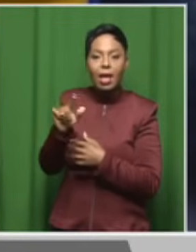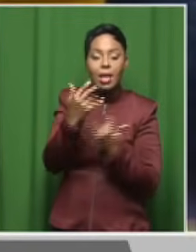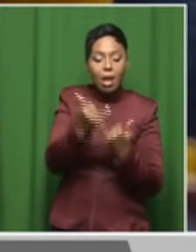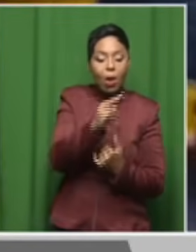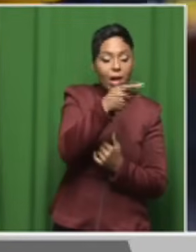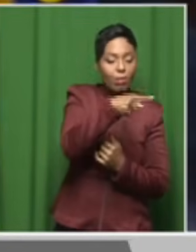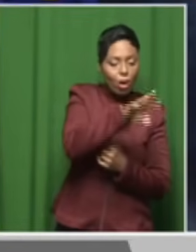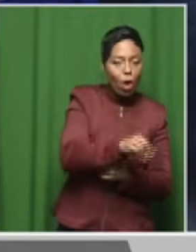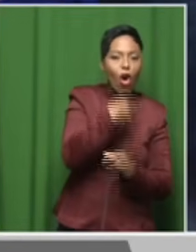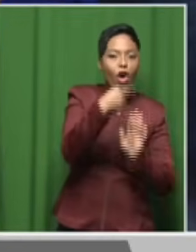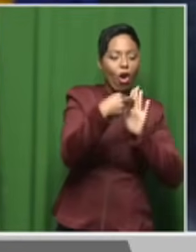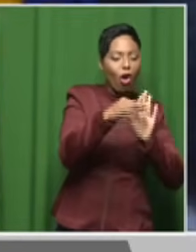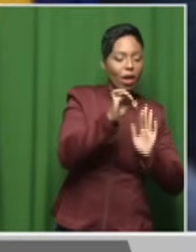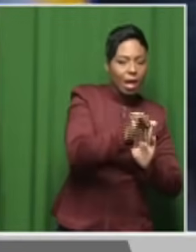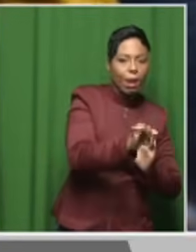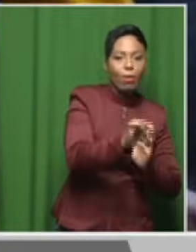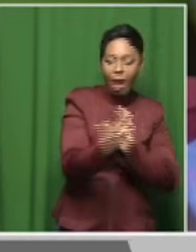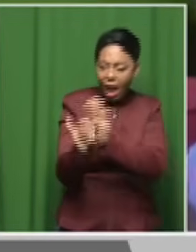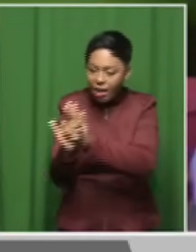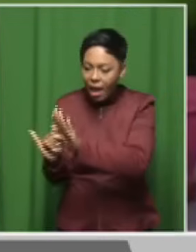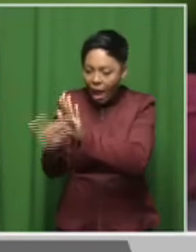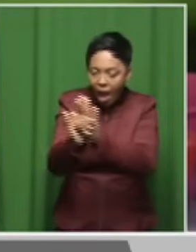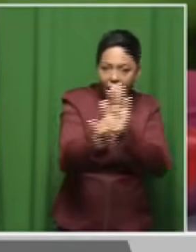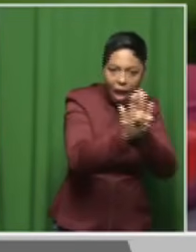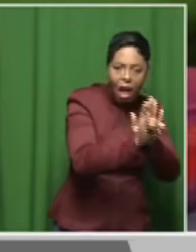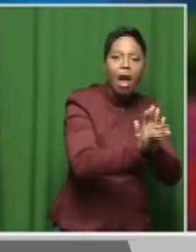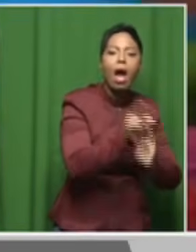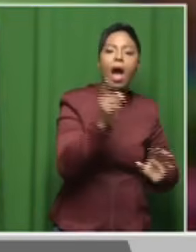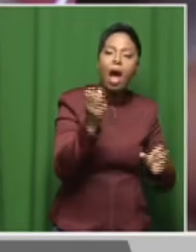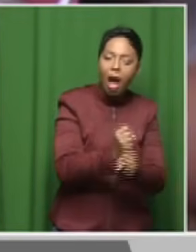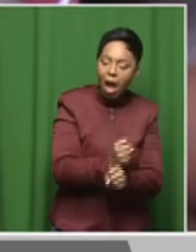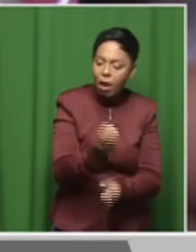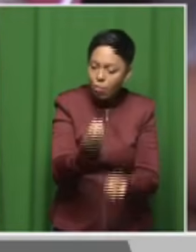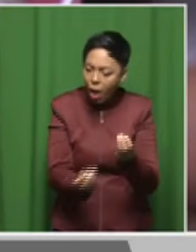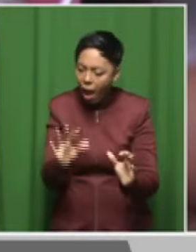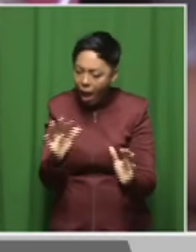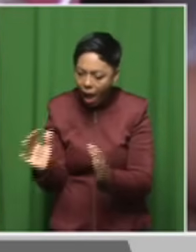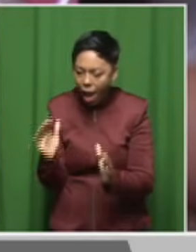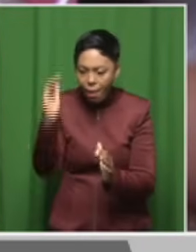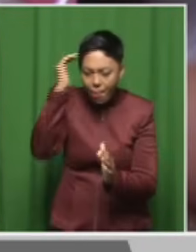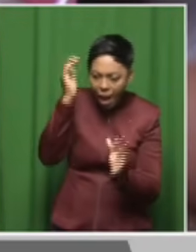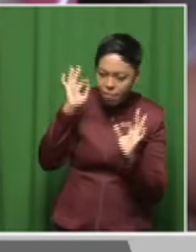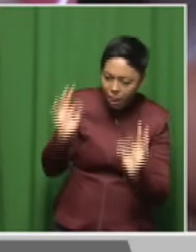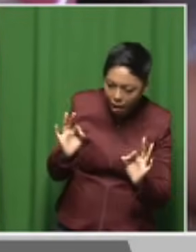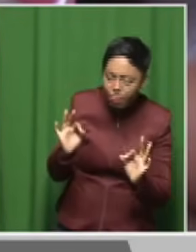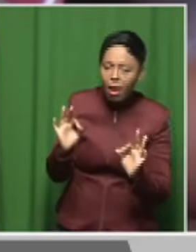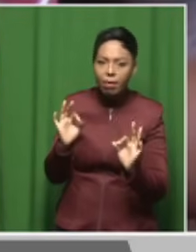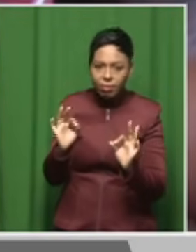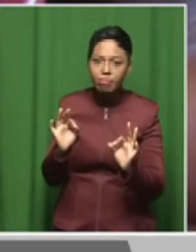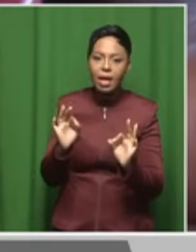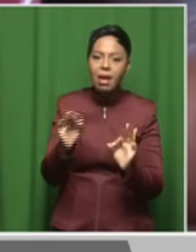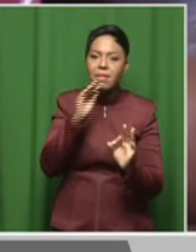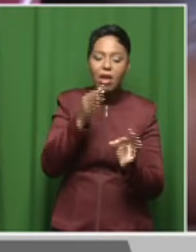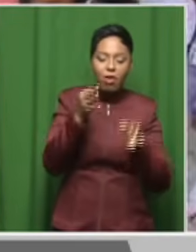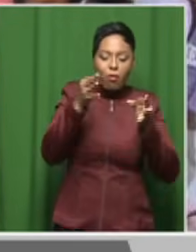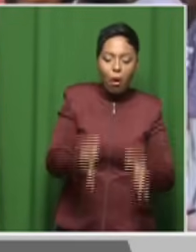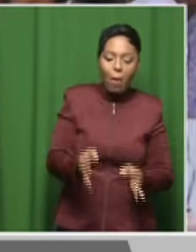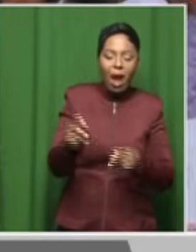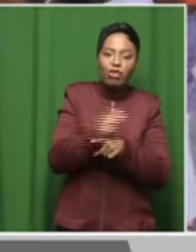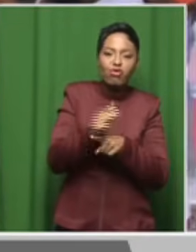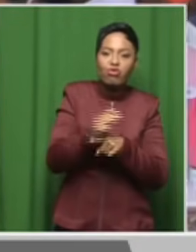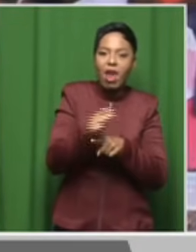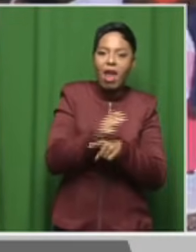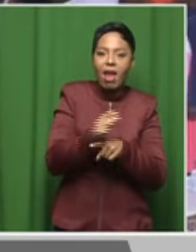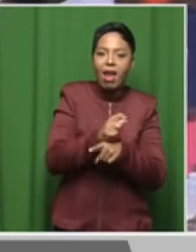in just that gap between formal training and no training at all. It doesn't have to